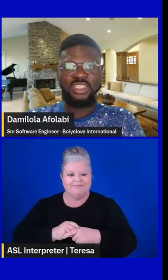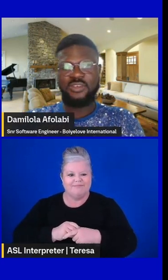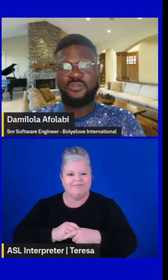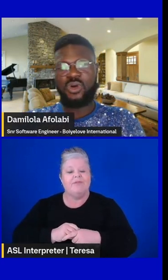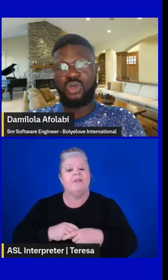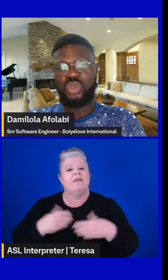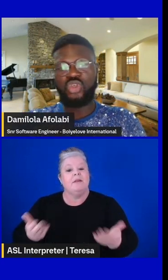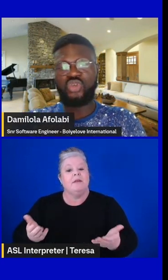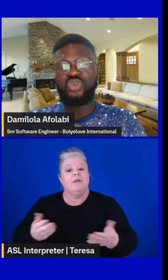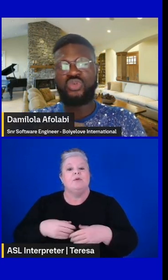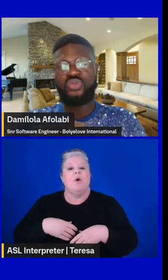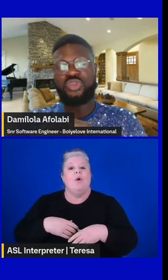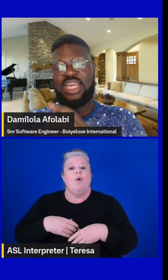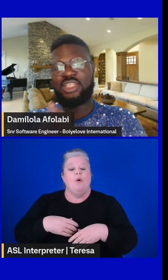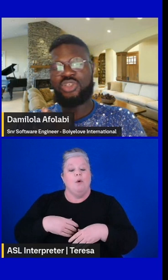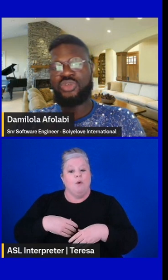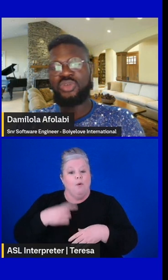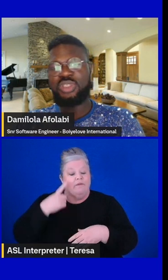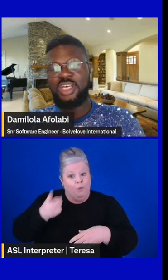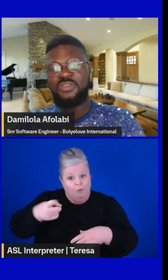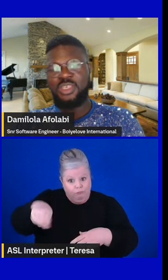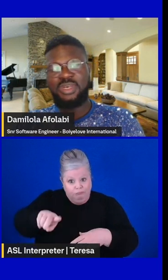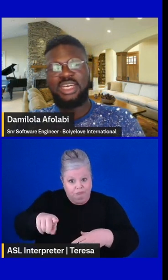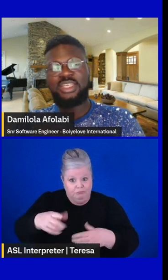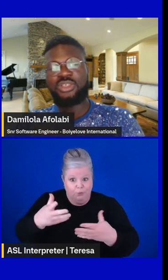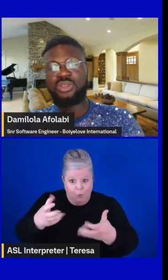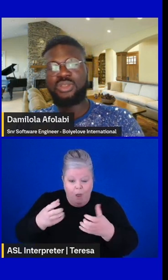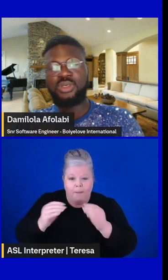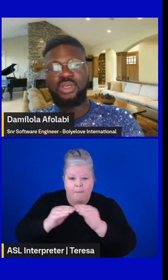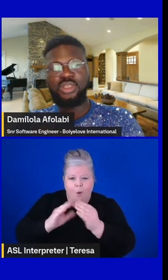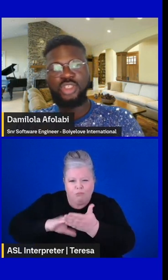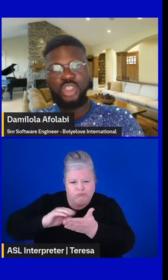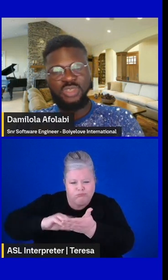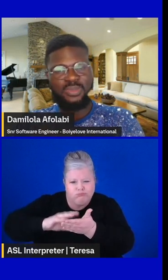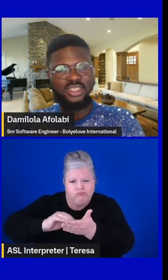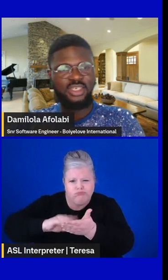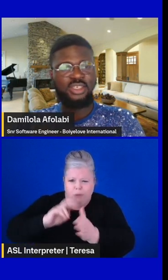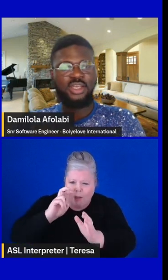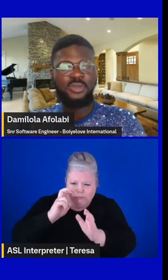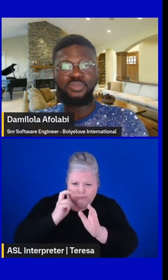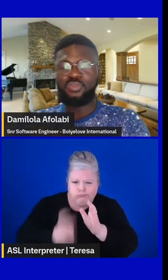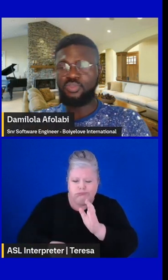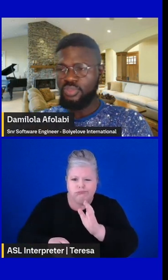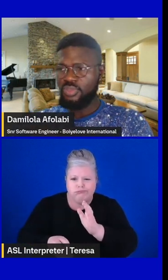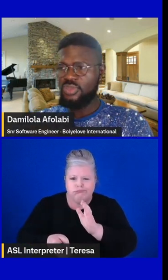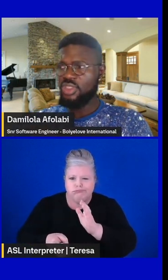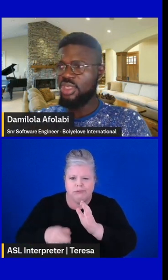So finally, for those who would like to delve deeper into the subject matter,